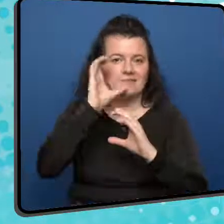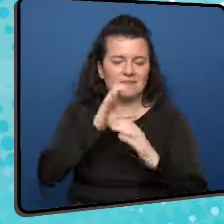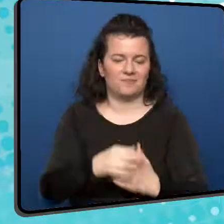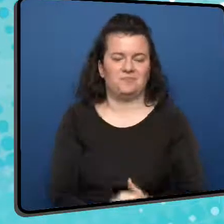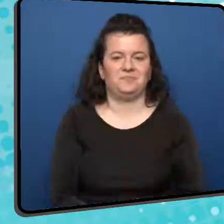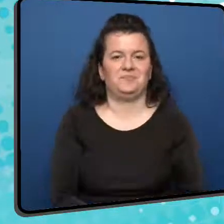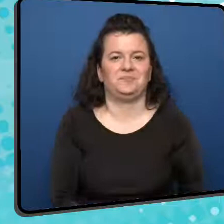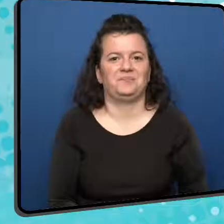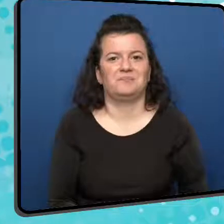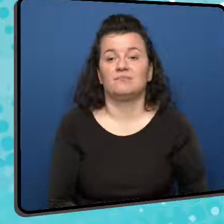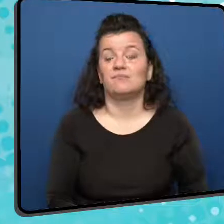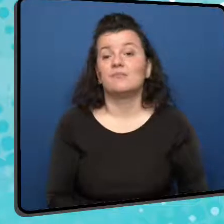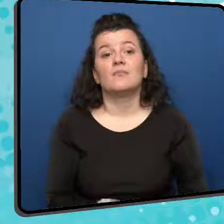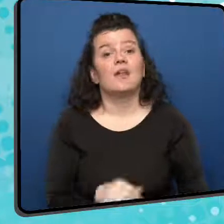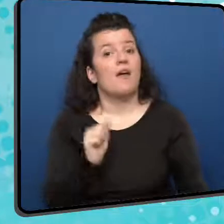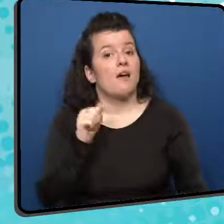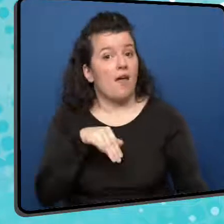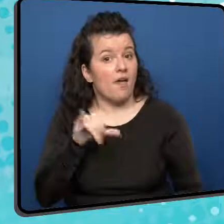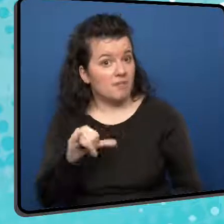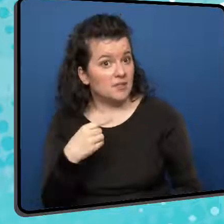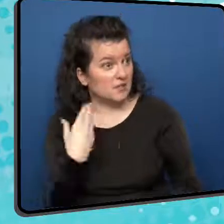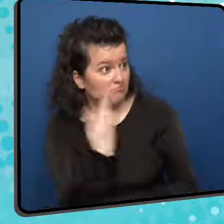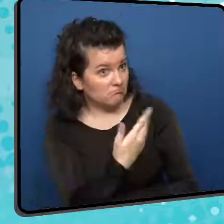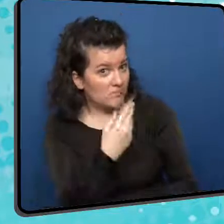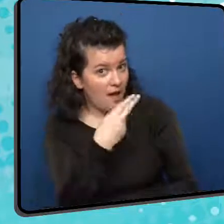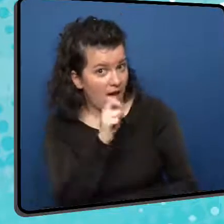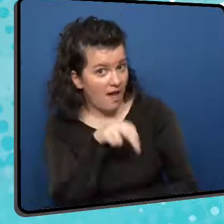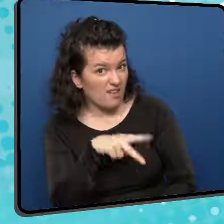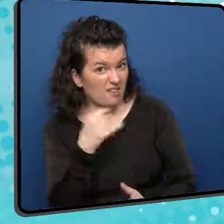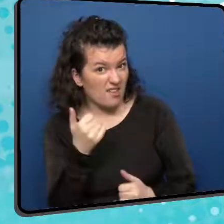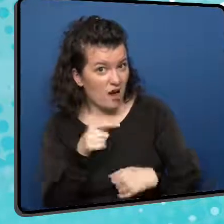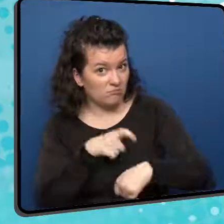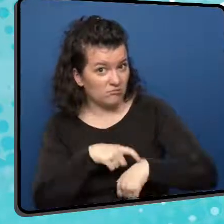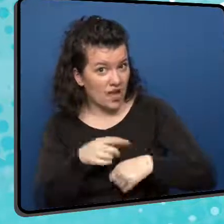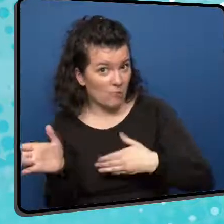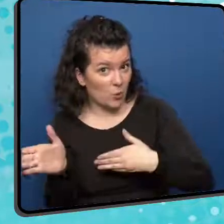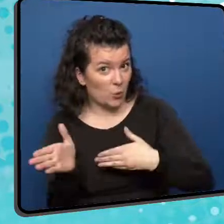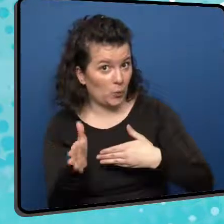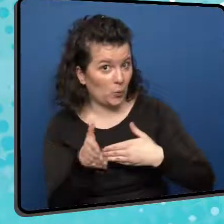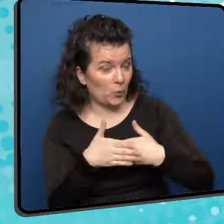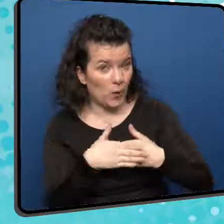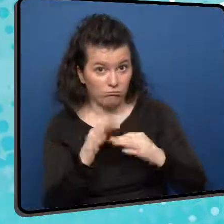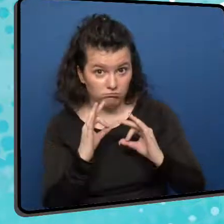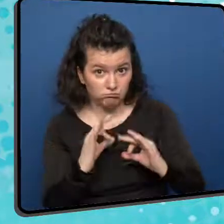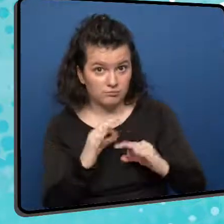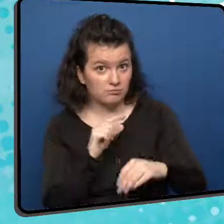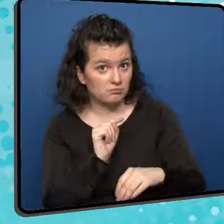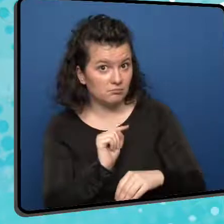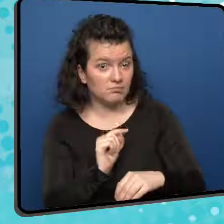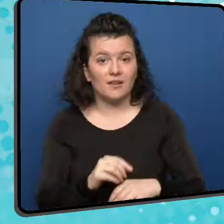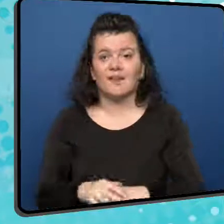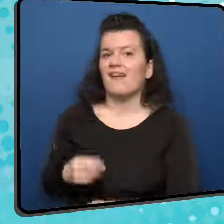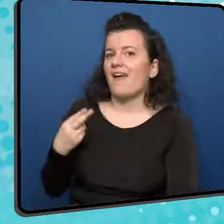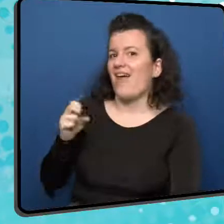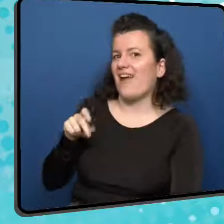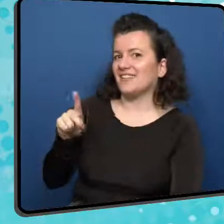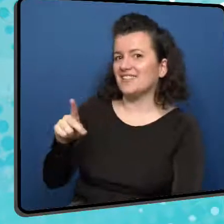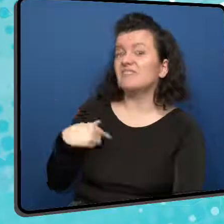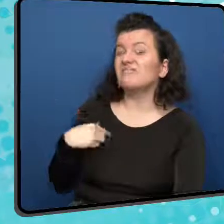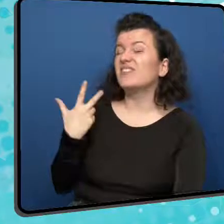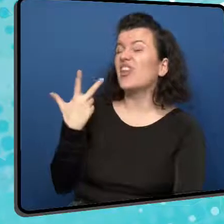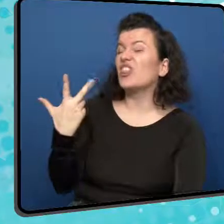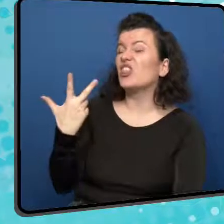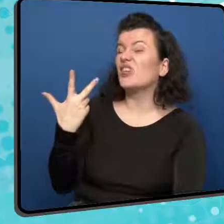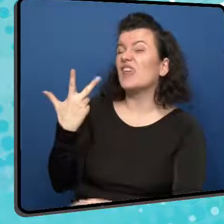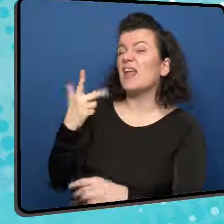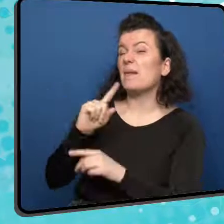Henk, is it time for us to wrap up? Are we on time? You have exactly 3.5 minutes to talk